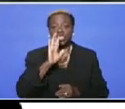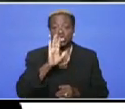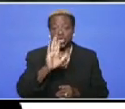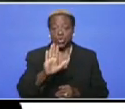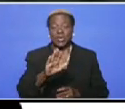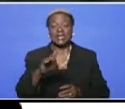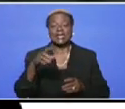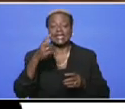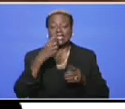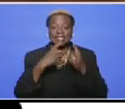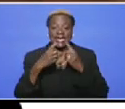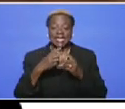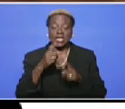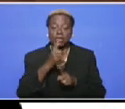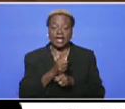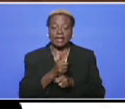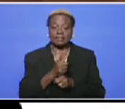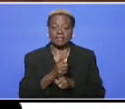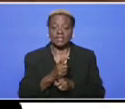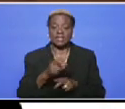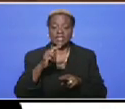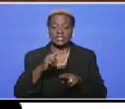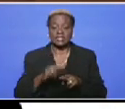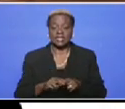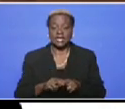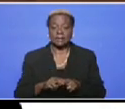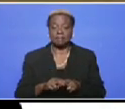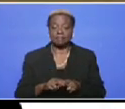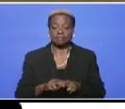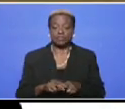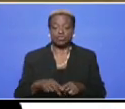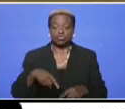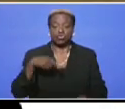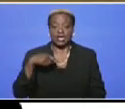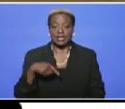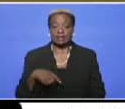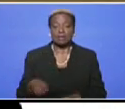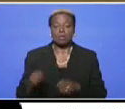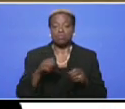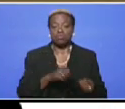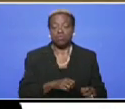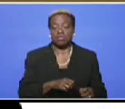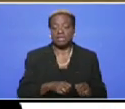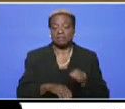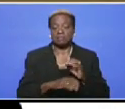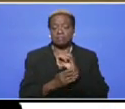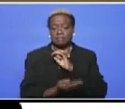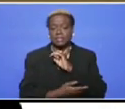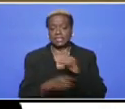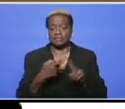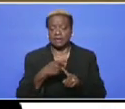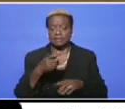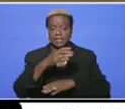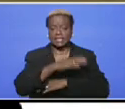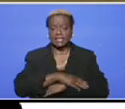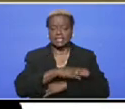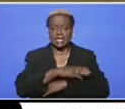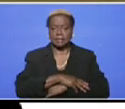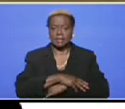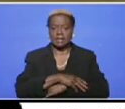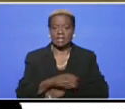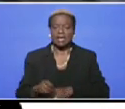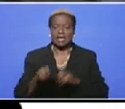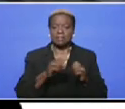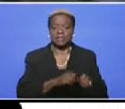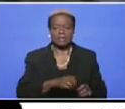Darling. Sit up straight, move that purse off the table, and put those cell phones away. These are a few of the basics